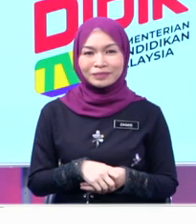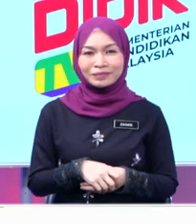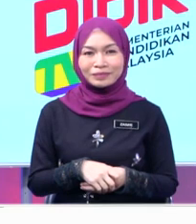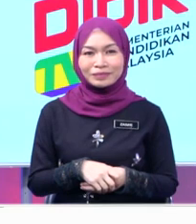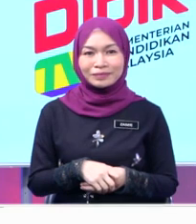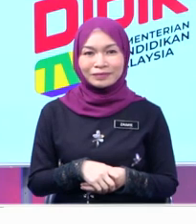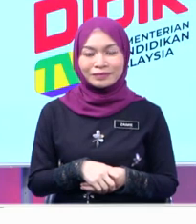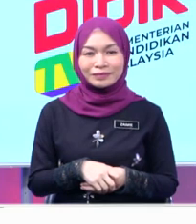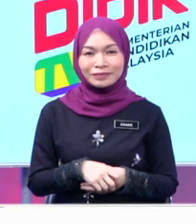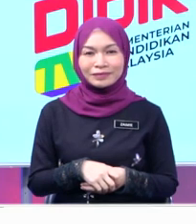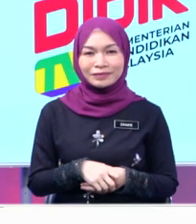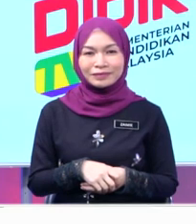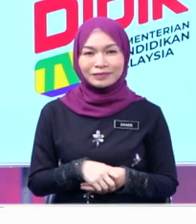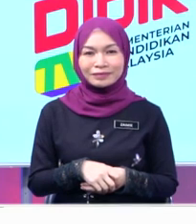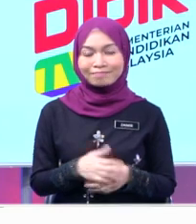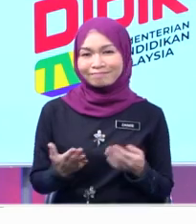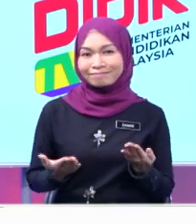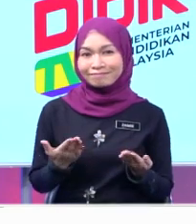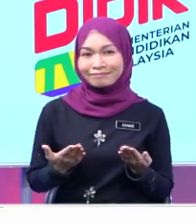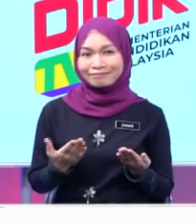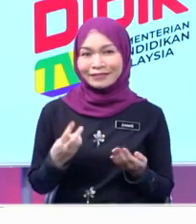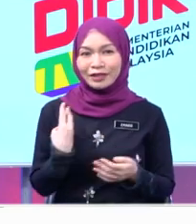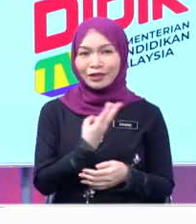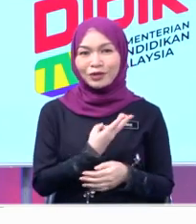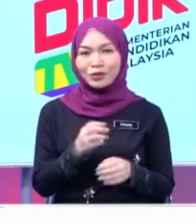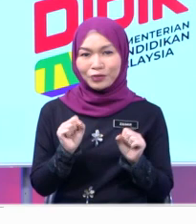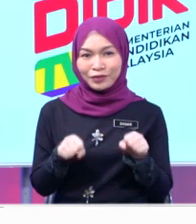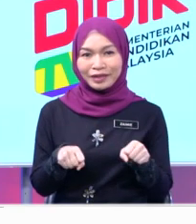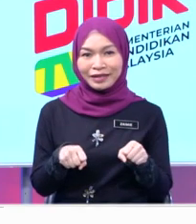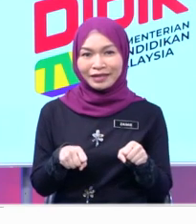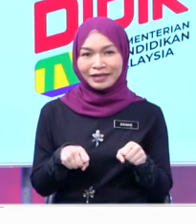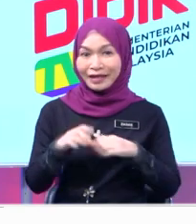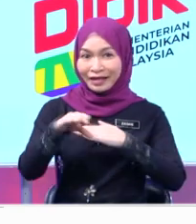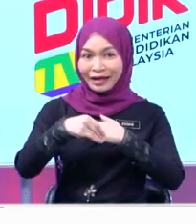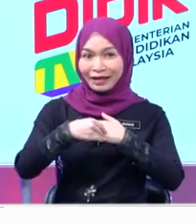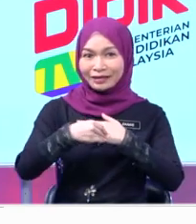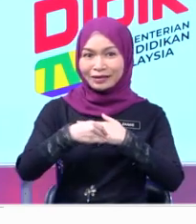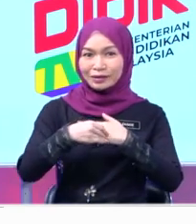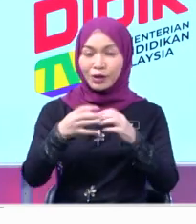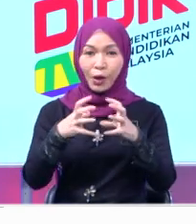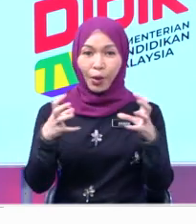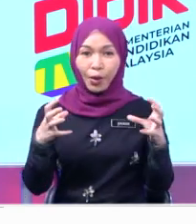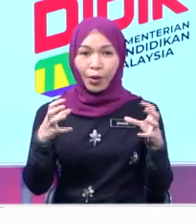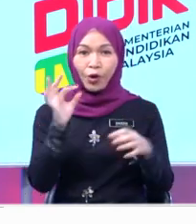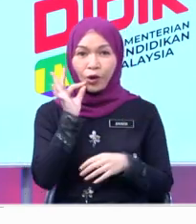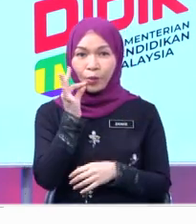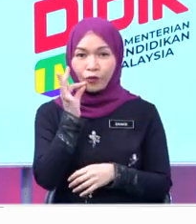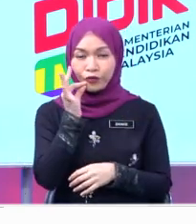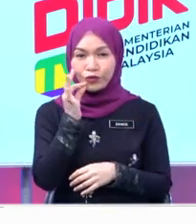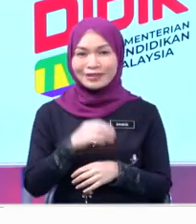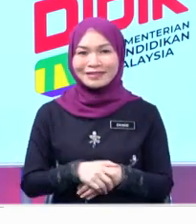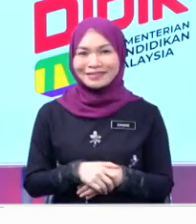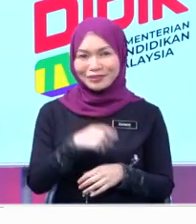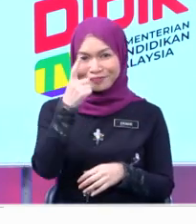Yes. Wonderful. Yes. Maybe we can add more like fruit. So yeah, we can eat some healthy food. Yes,